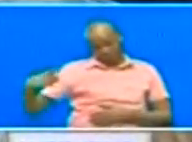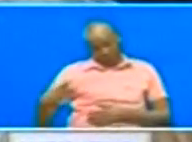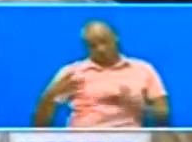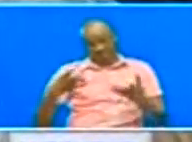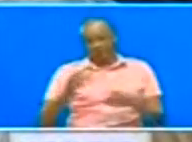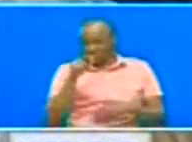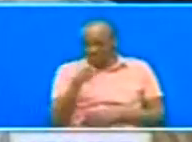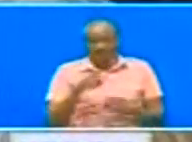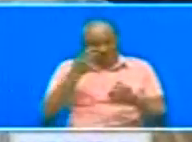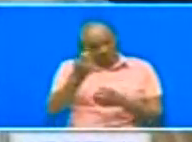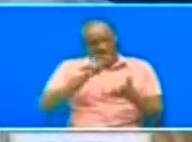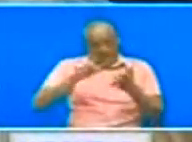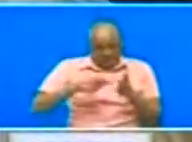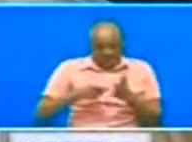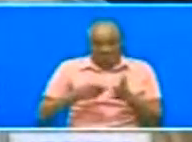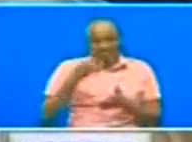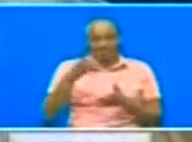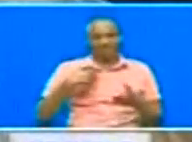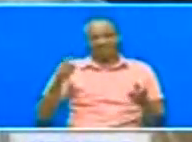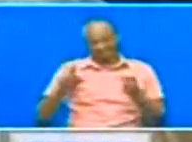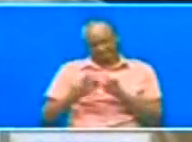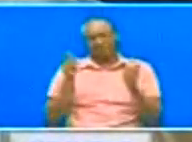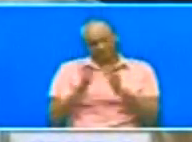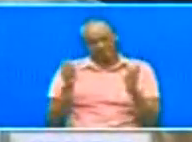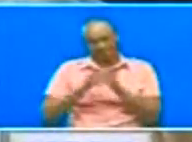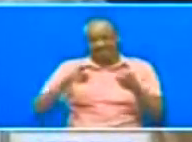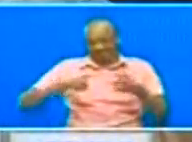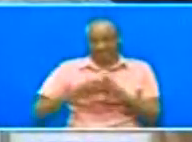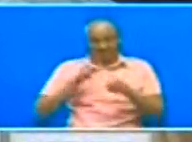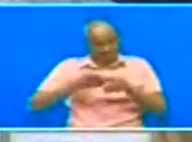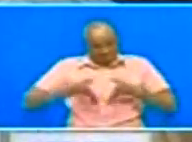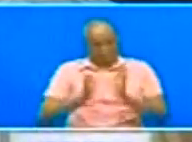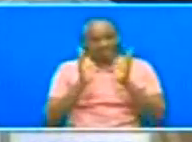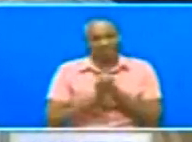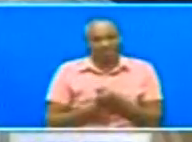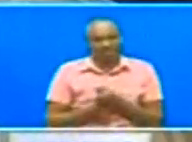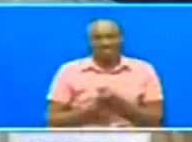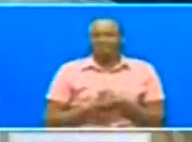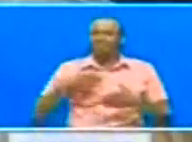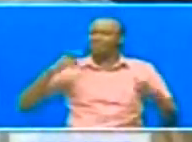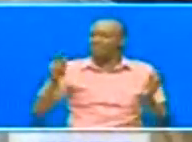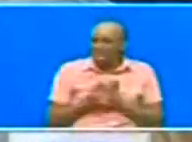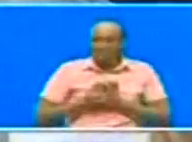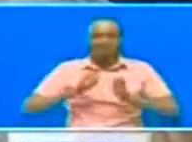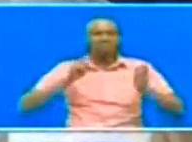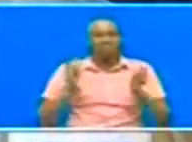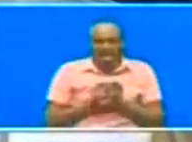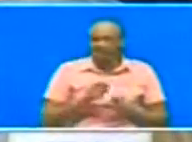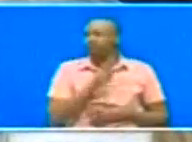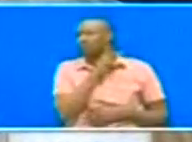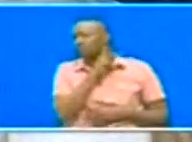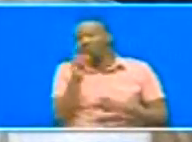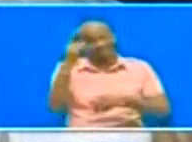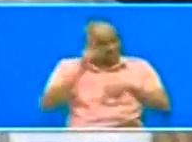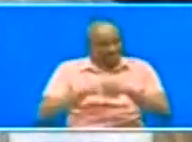and after a few hours after inducement, my labor began. I labored, it was my first